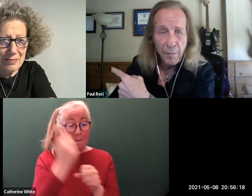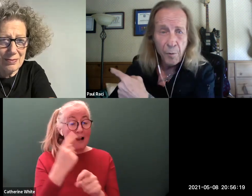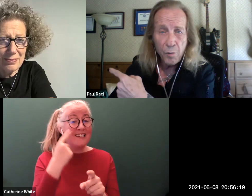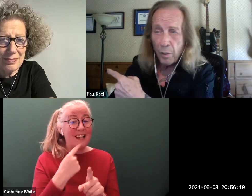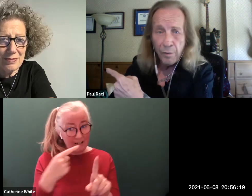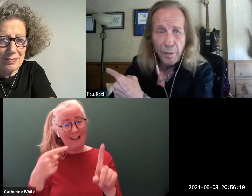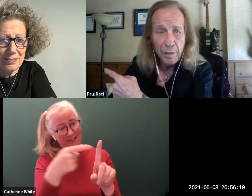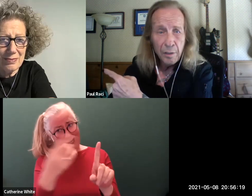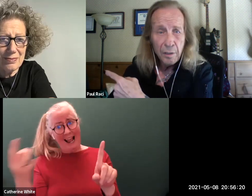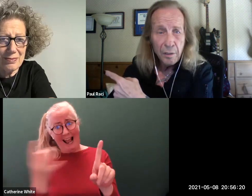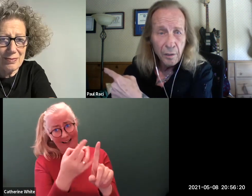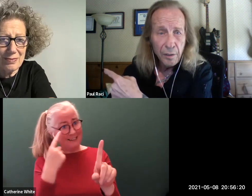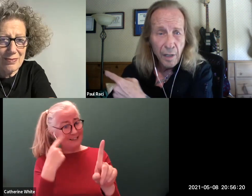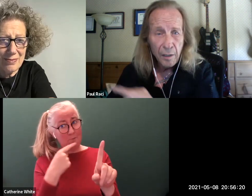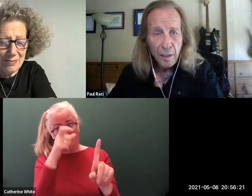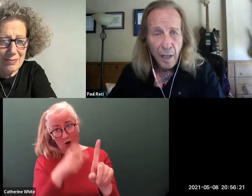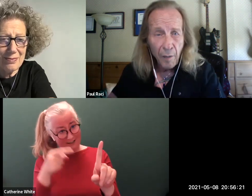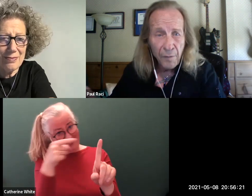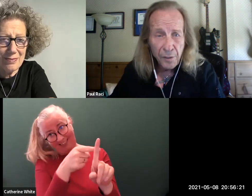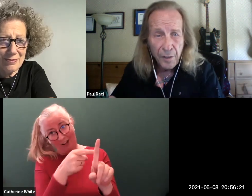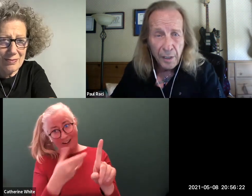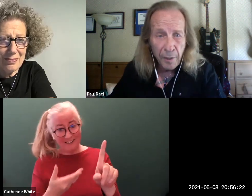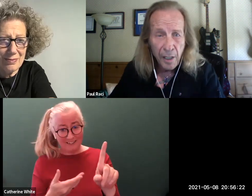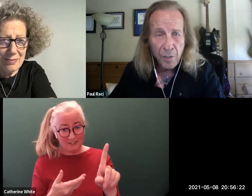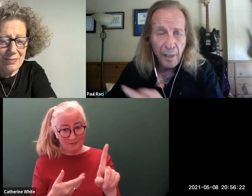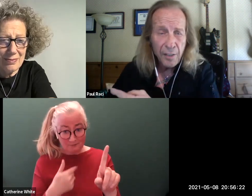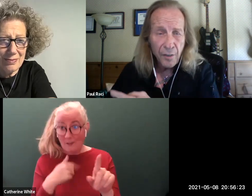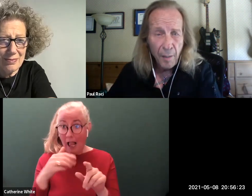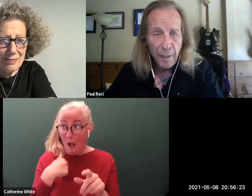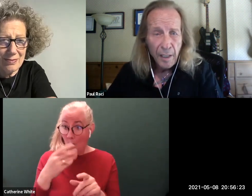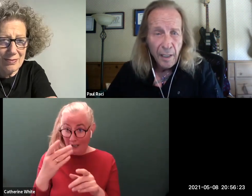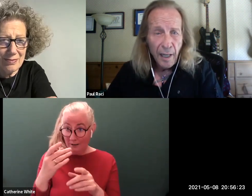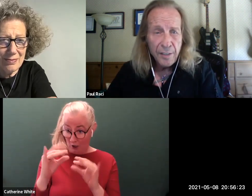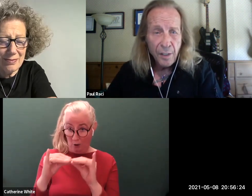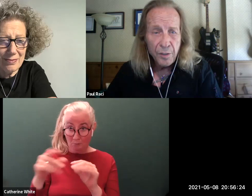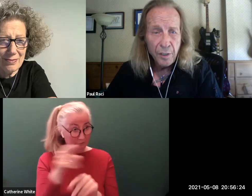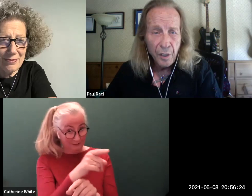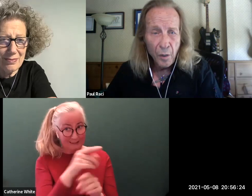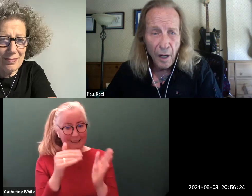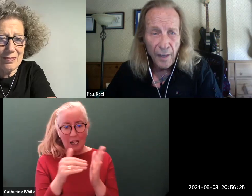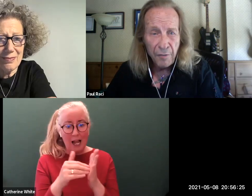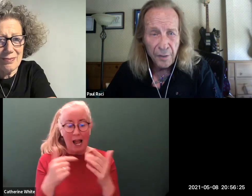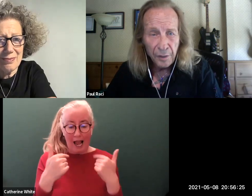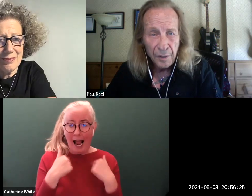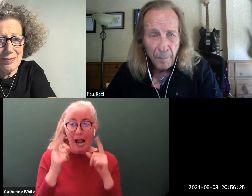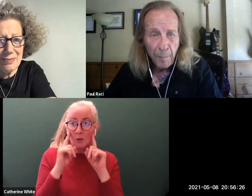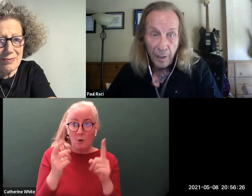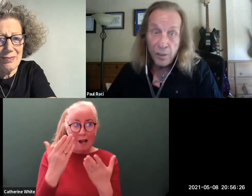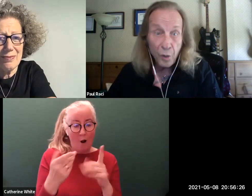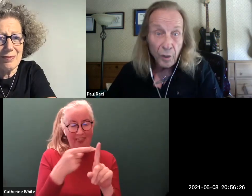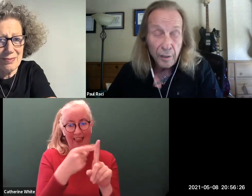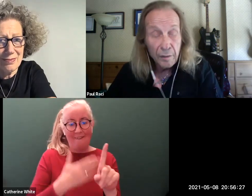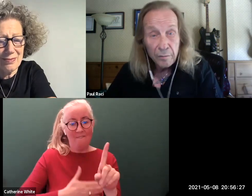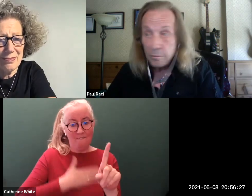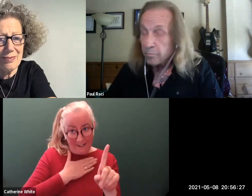that deaf person right over there. They're right there. I'll facilitate communication, but ask them. I don't know how they feel, but I